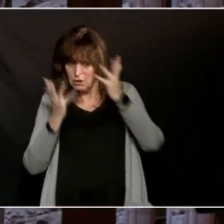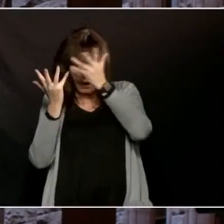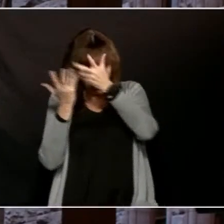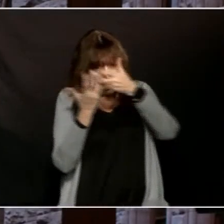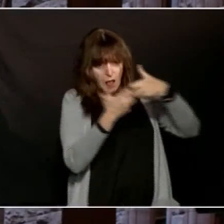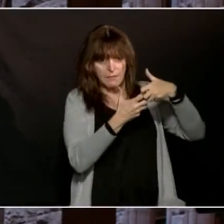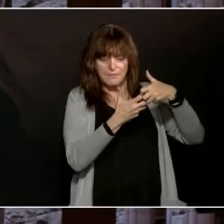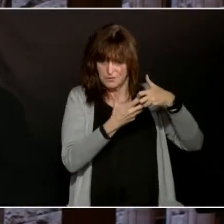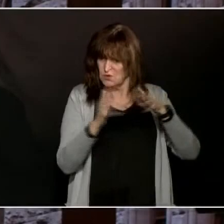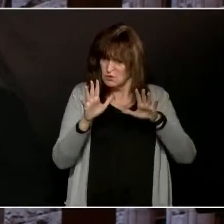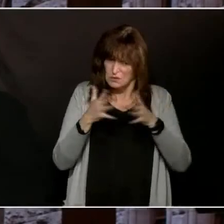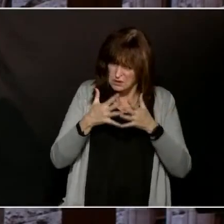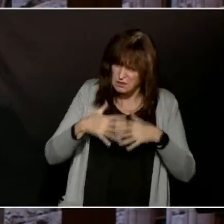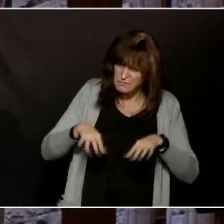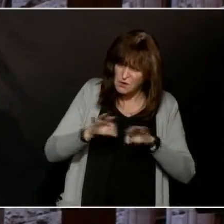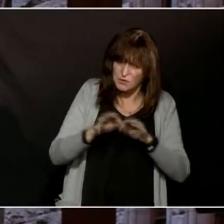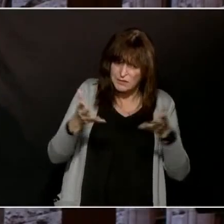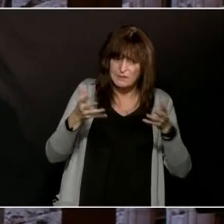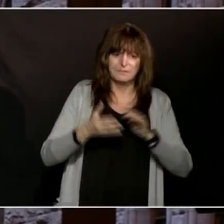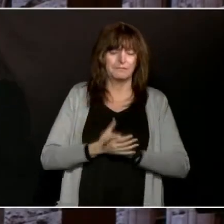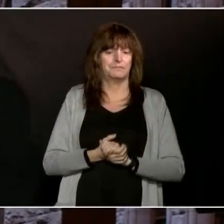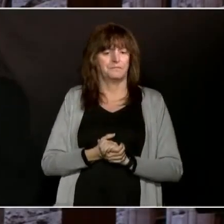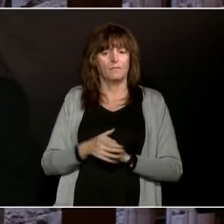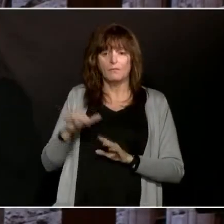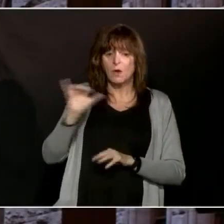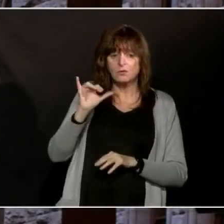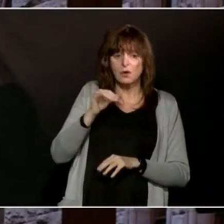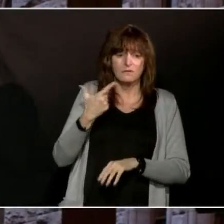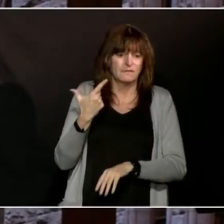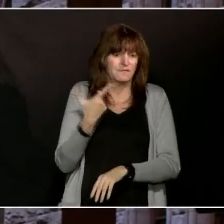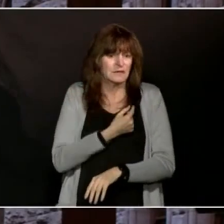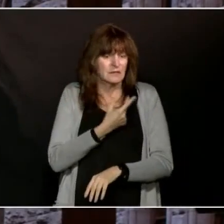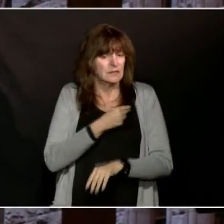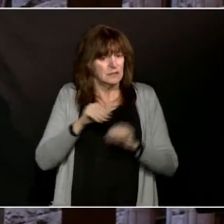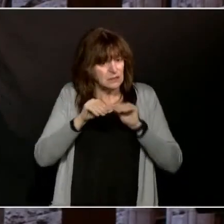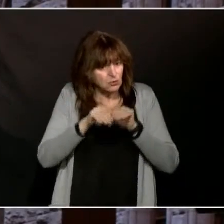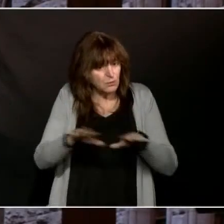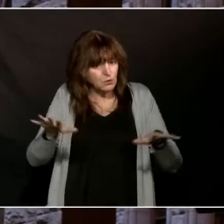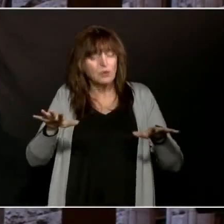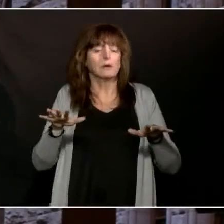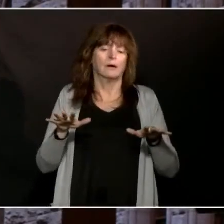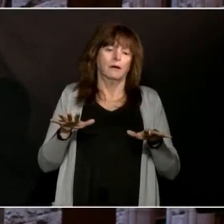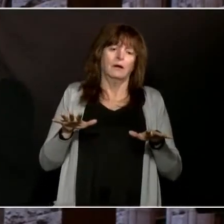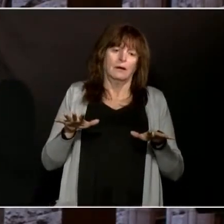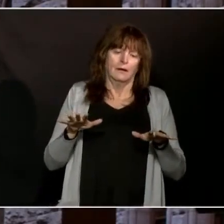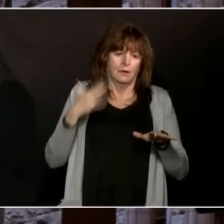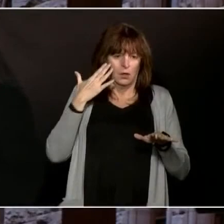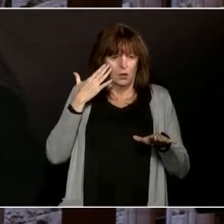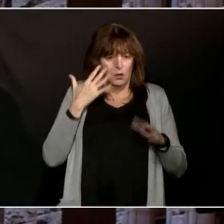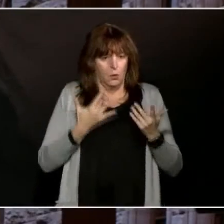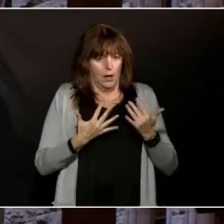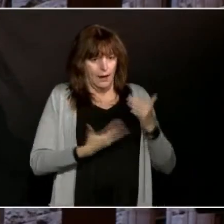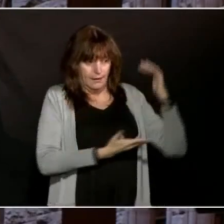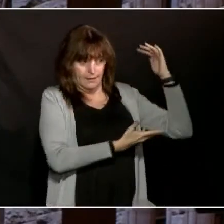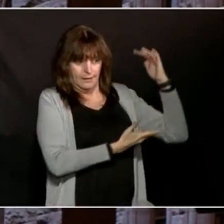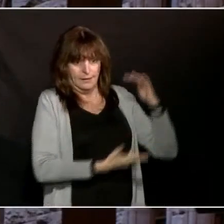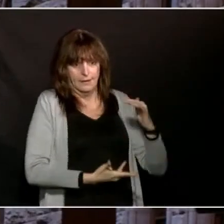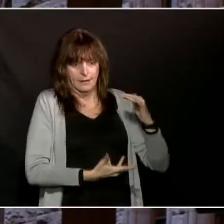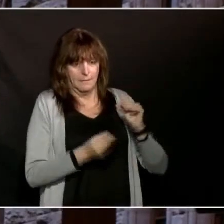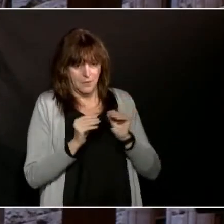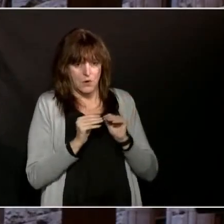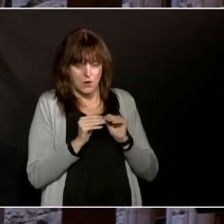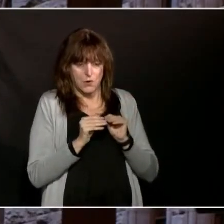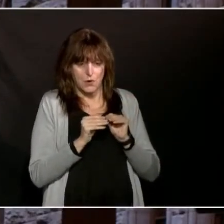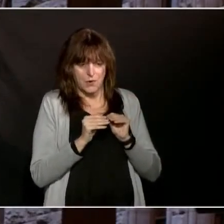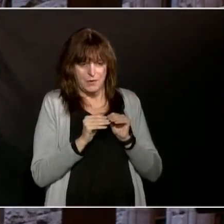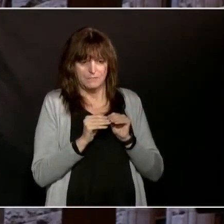on our vaccine program. We know we're waiting for the orders to pick back up again. We know that's happening more on the